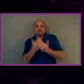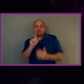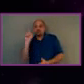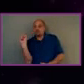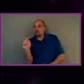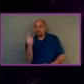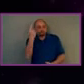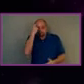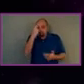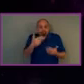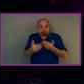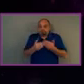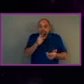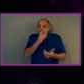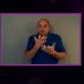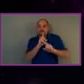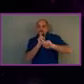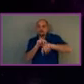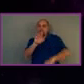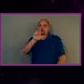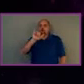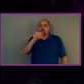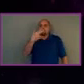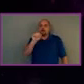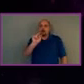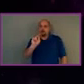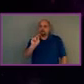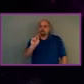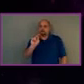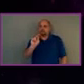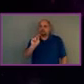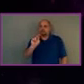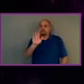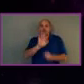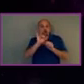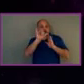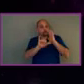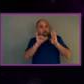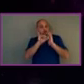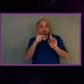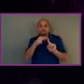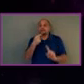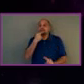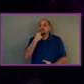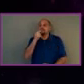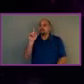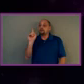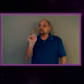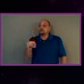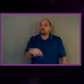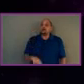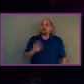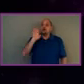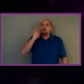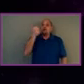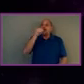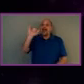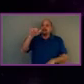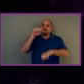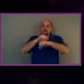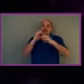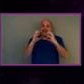whoever wants to take it. Rayhan on YouTube says, will any of these asteroids hit Earth?